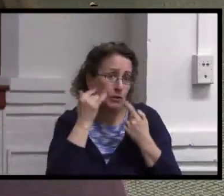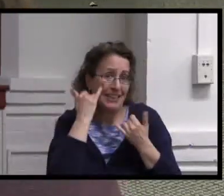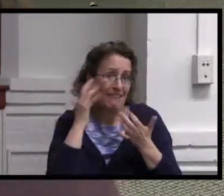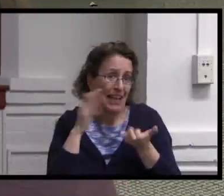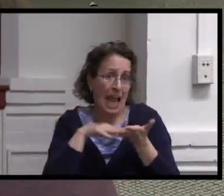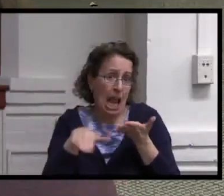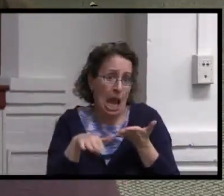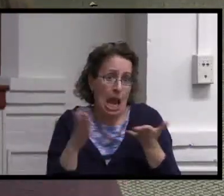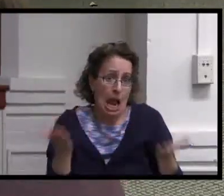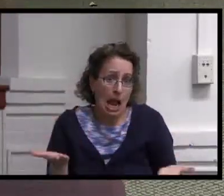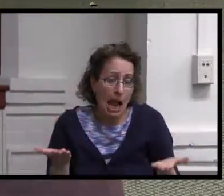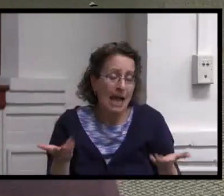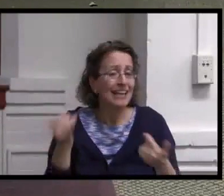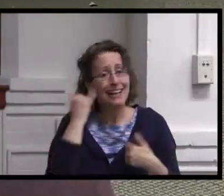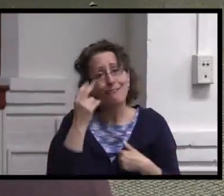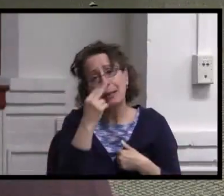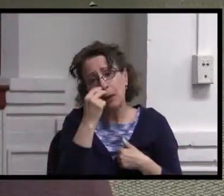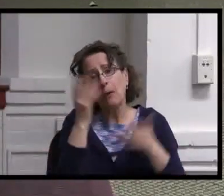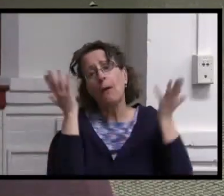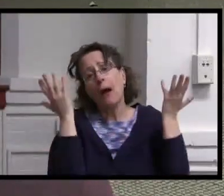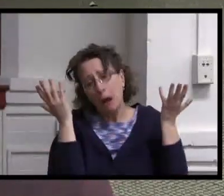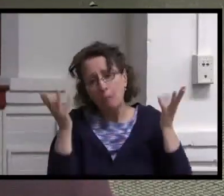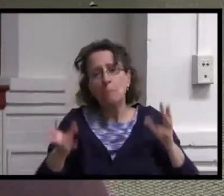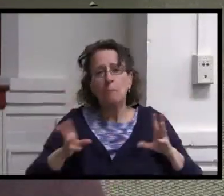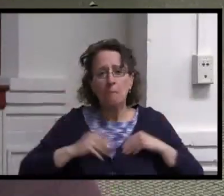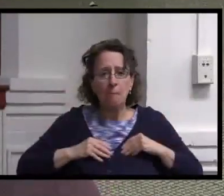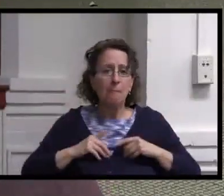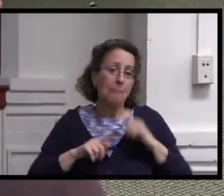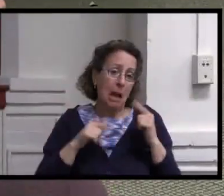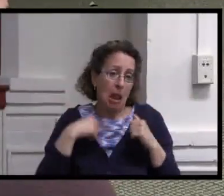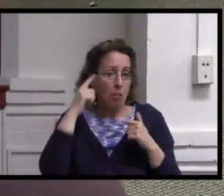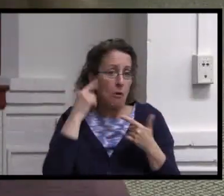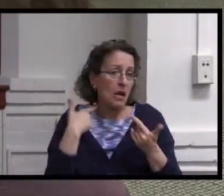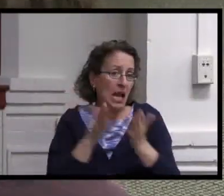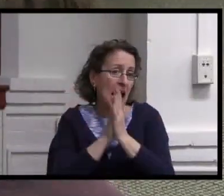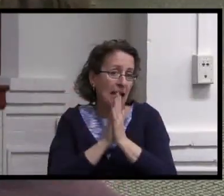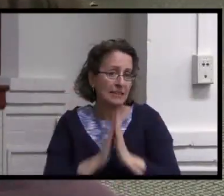that? If you say no, that's fine, but I just thought I'd bring it up.